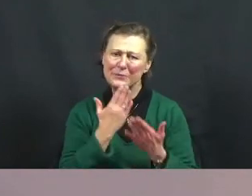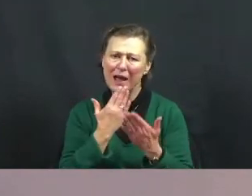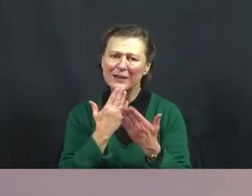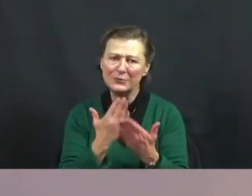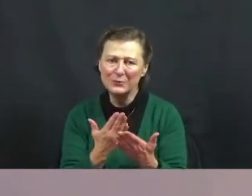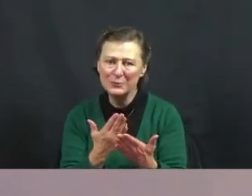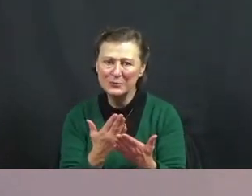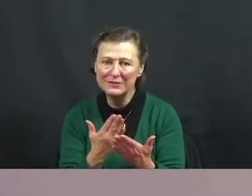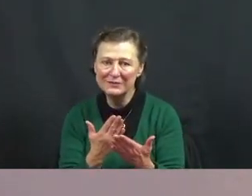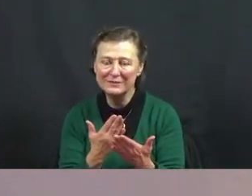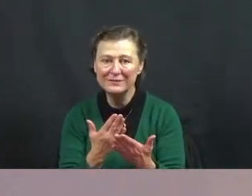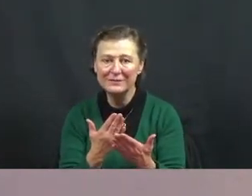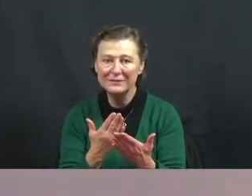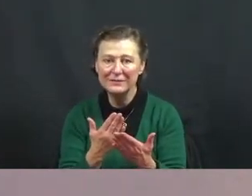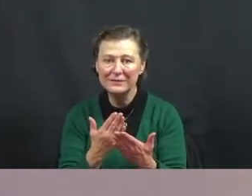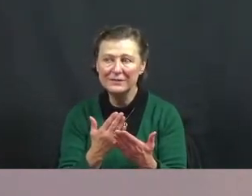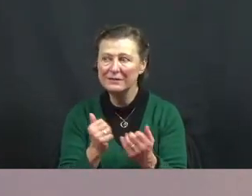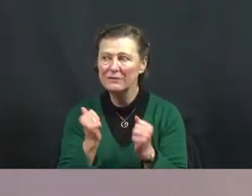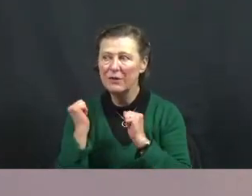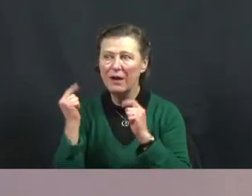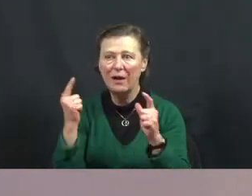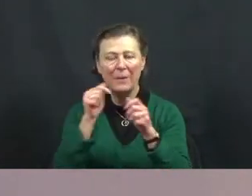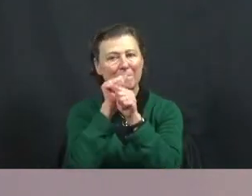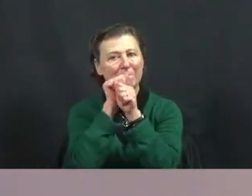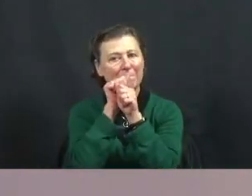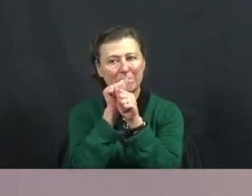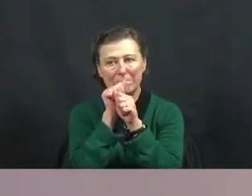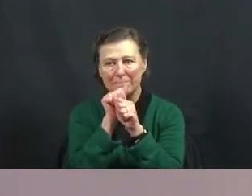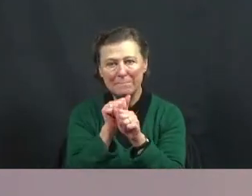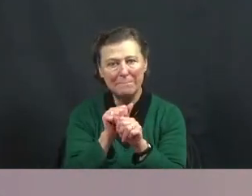Gratitude for all the blessings